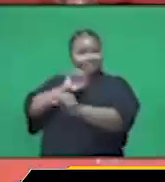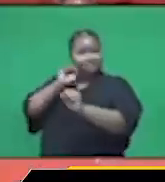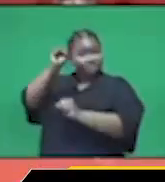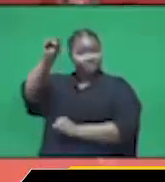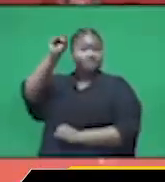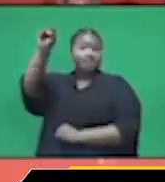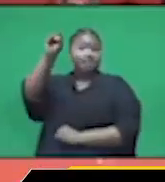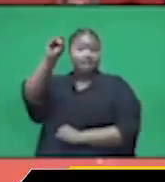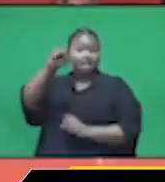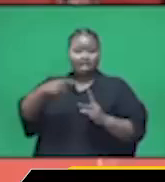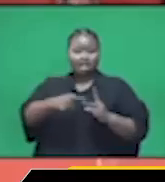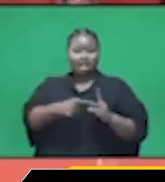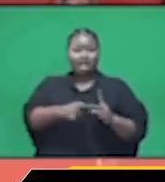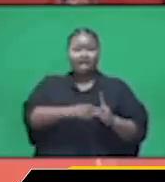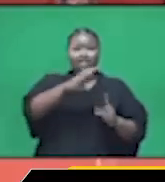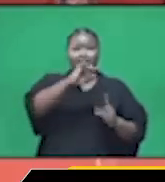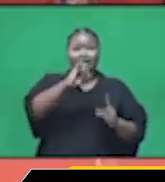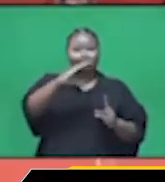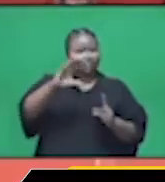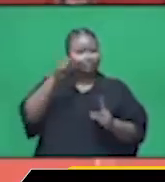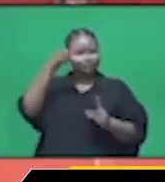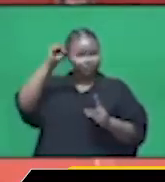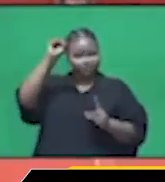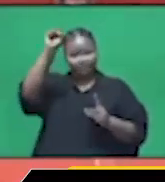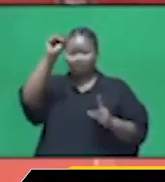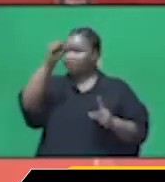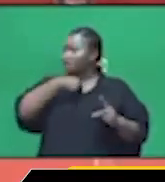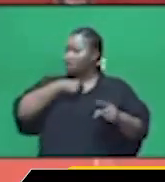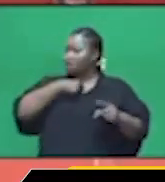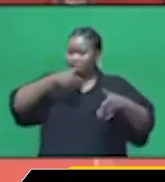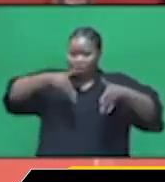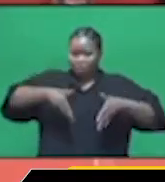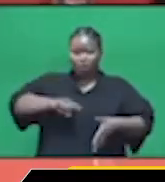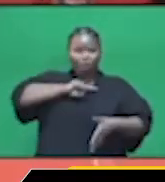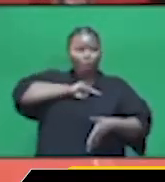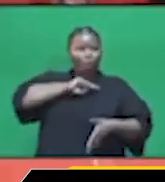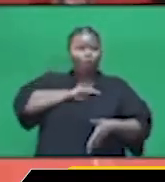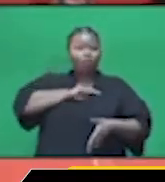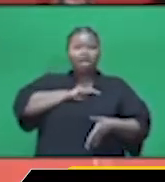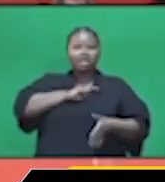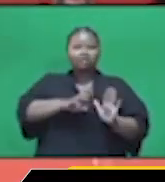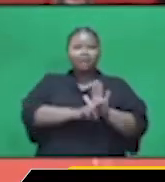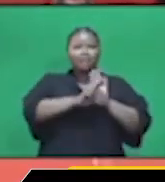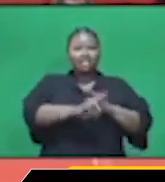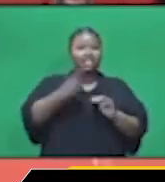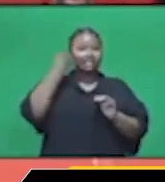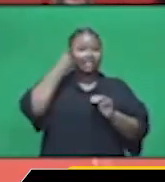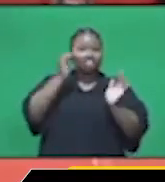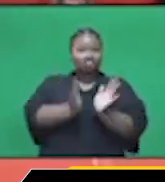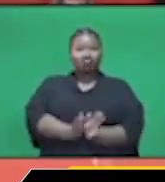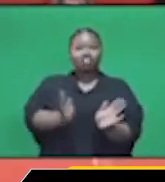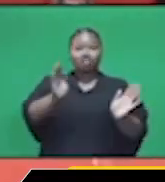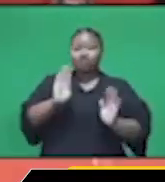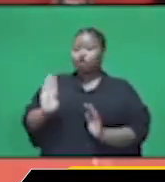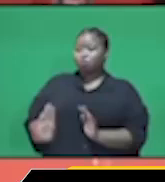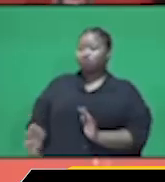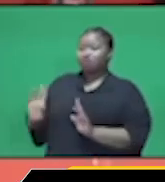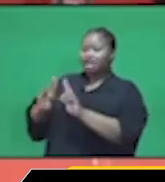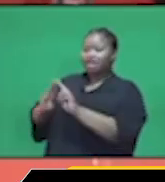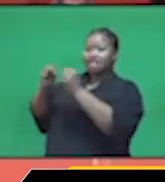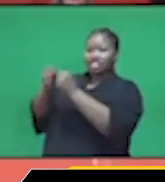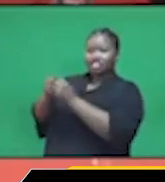Viva Commander-in-Chief, viva. I'm standing here on behalf of the Secretary General of the Botswana National